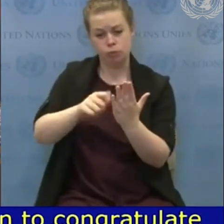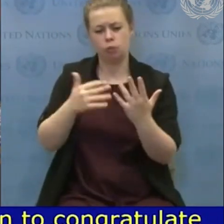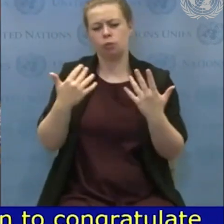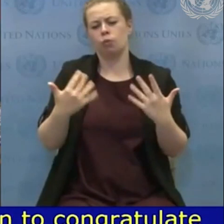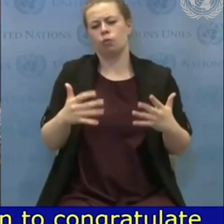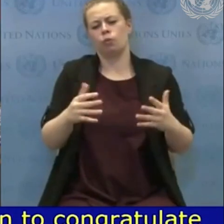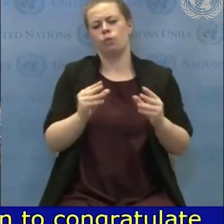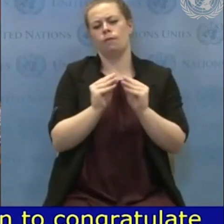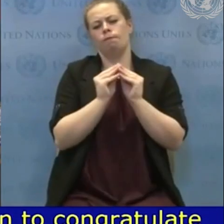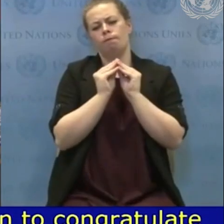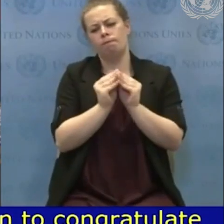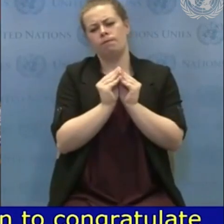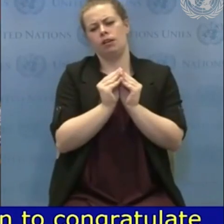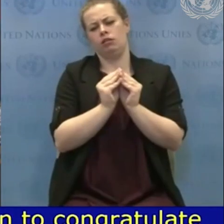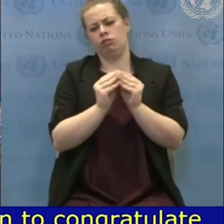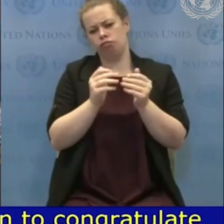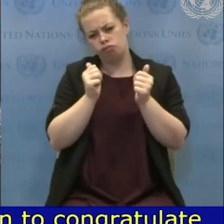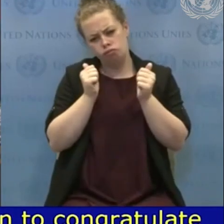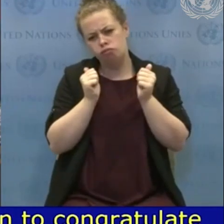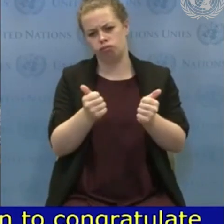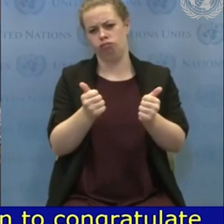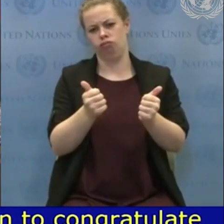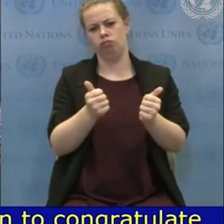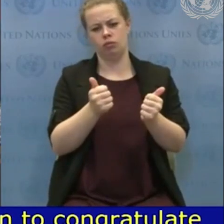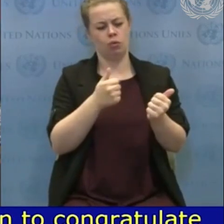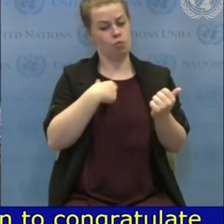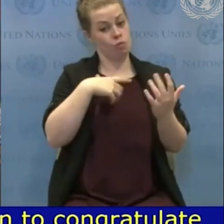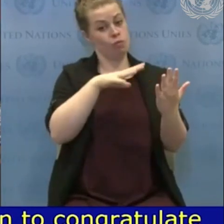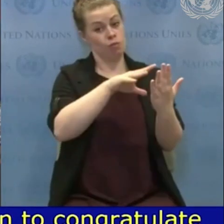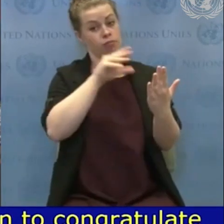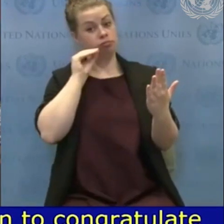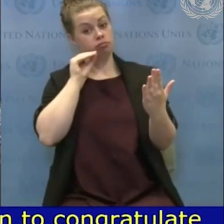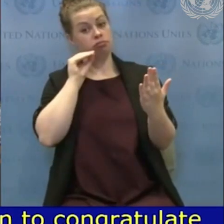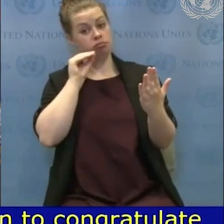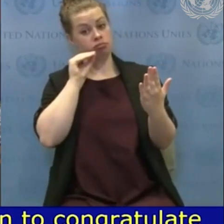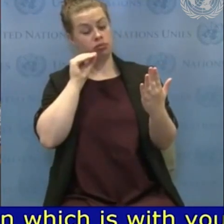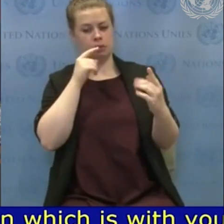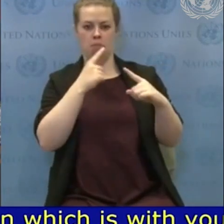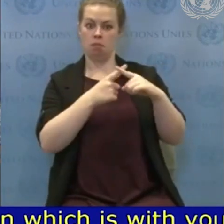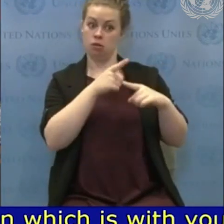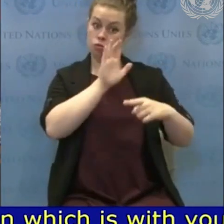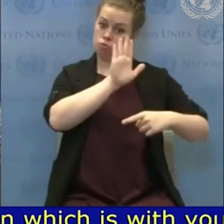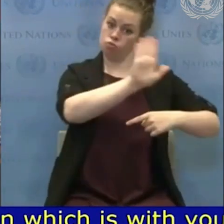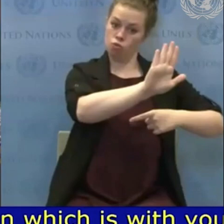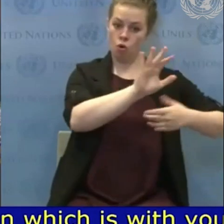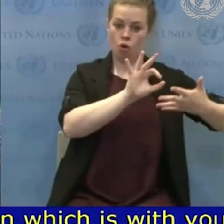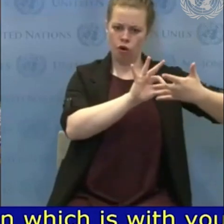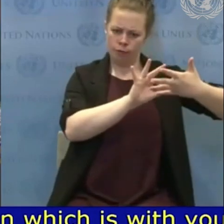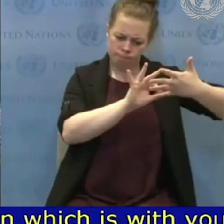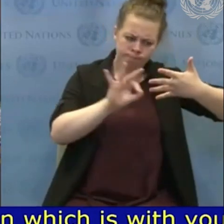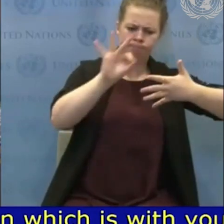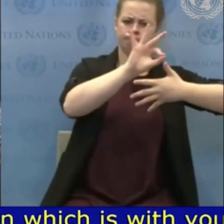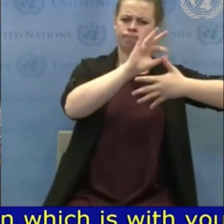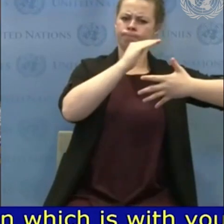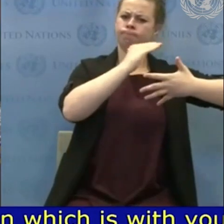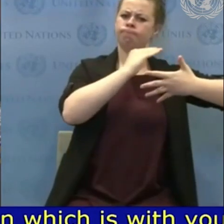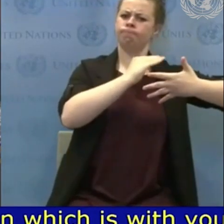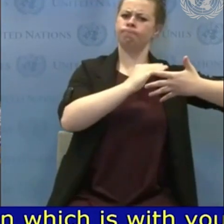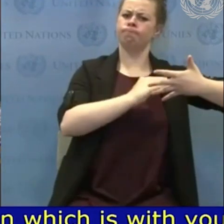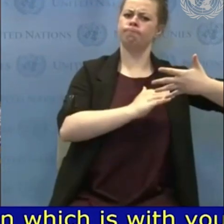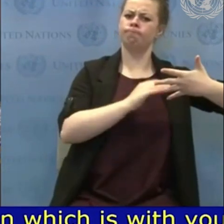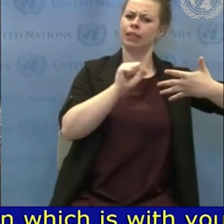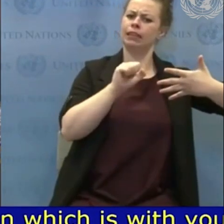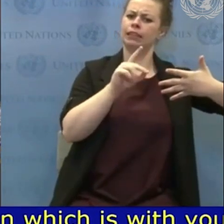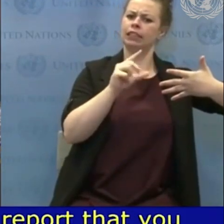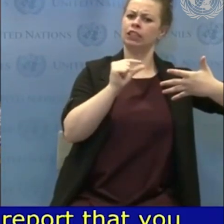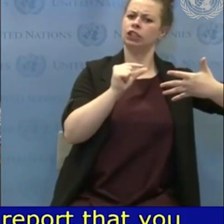that you have presented and in which you have shared with us the priority of UK in the implementation of the